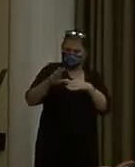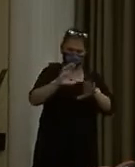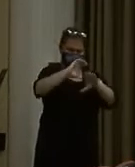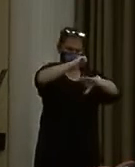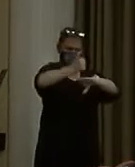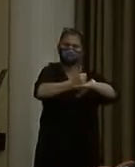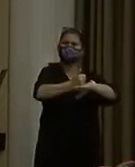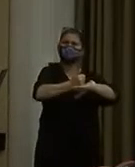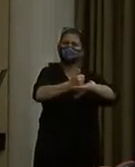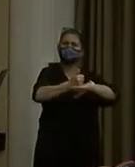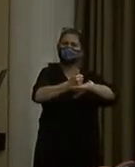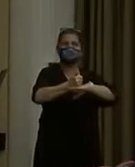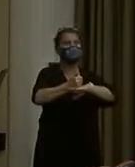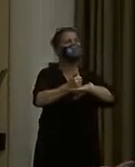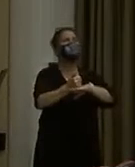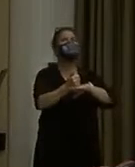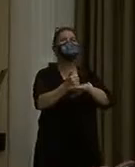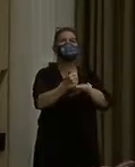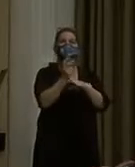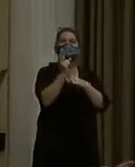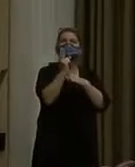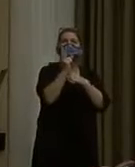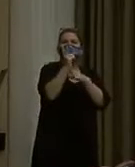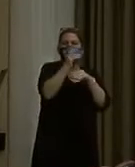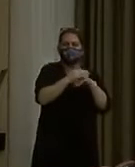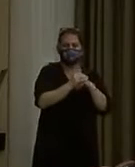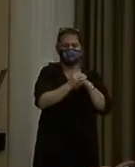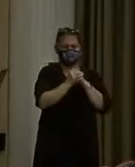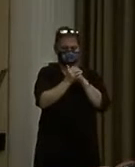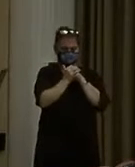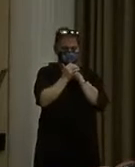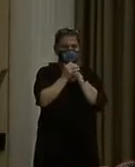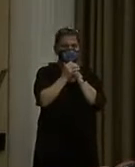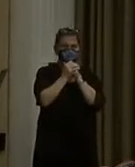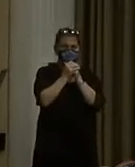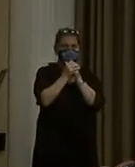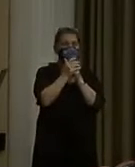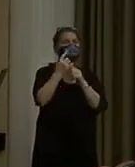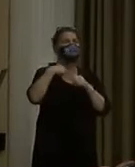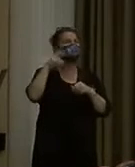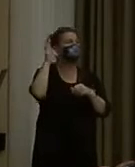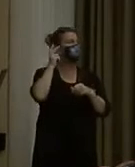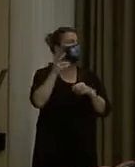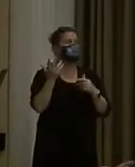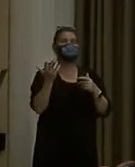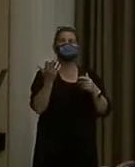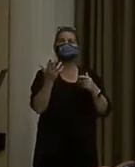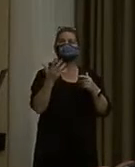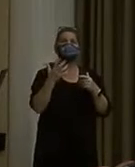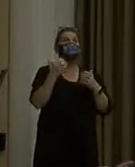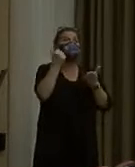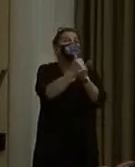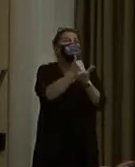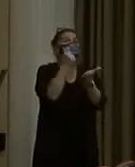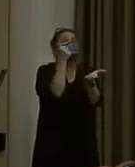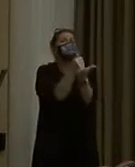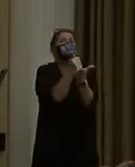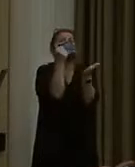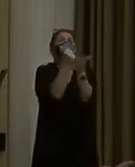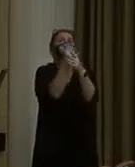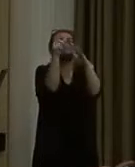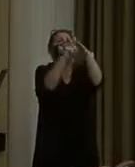And not even 2 minutes go by, and all of a sudden we hear, help, help,